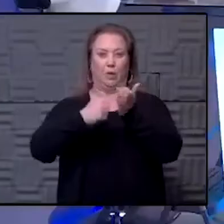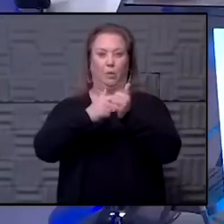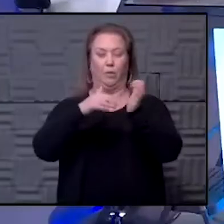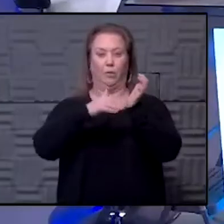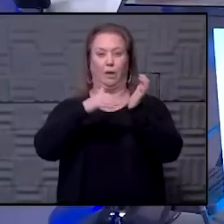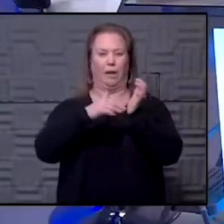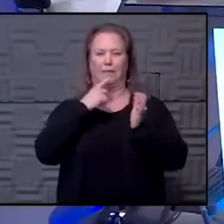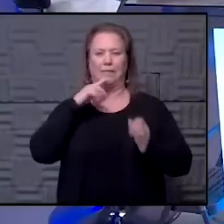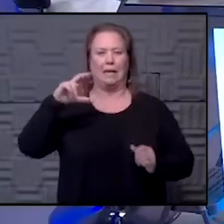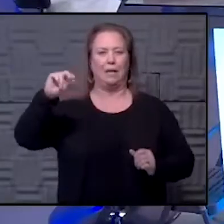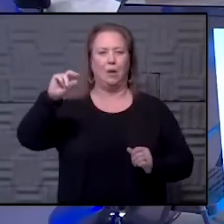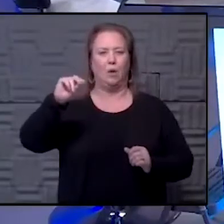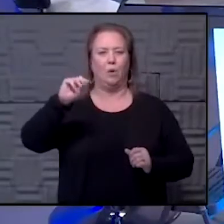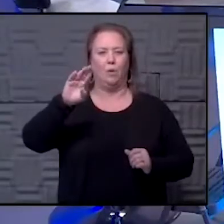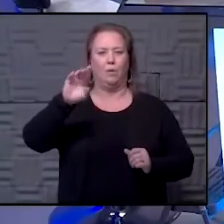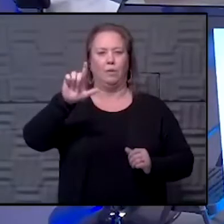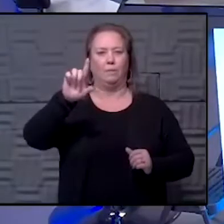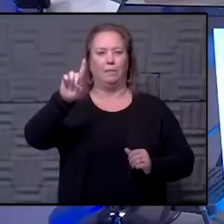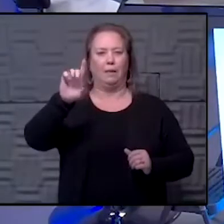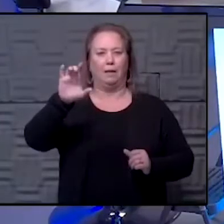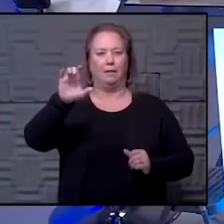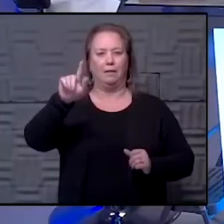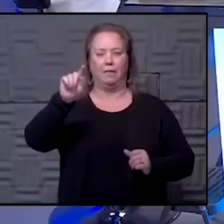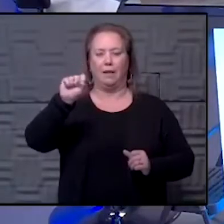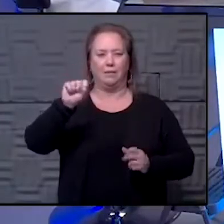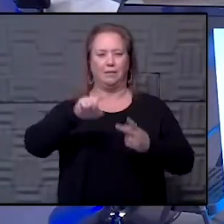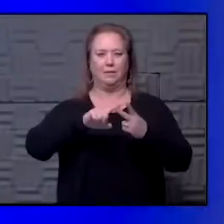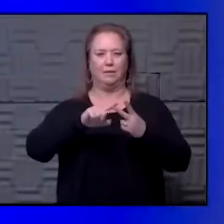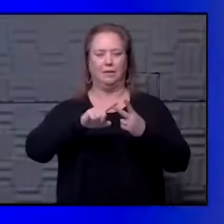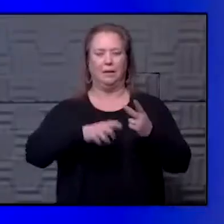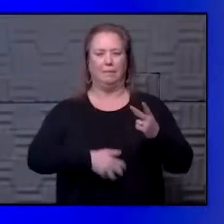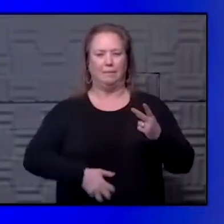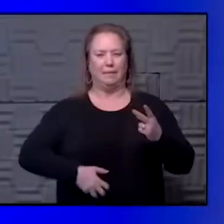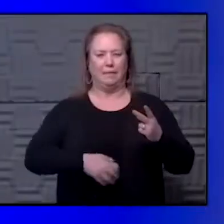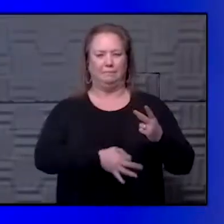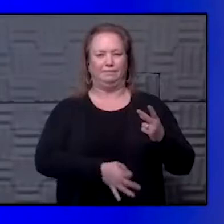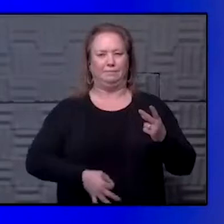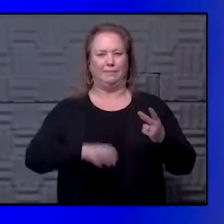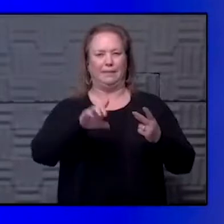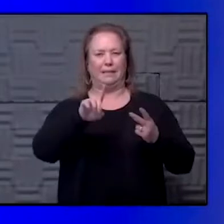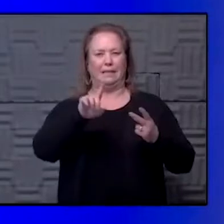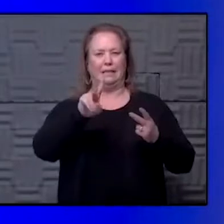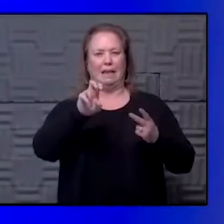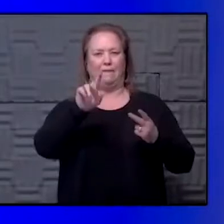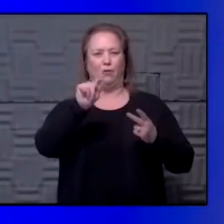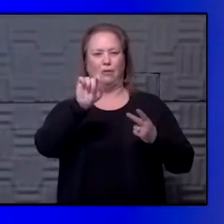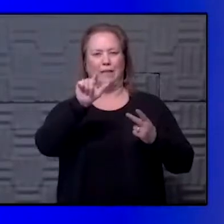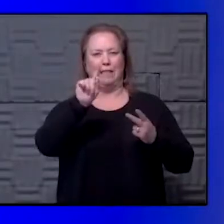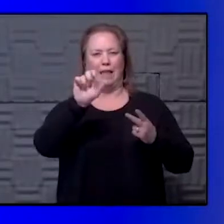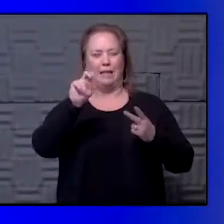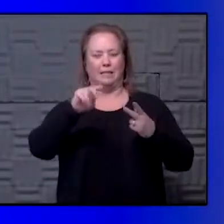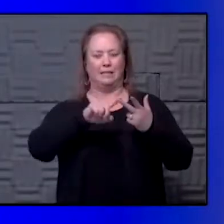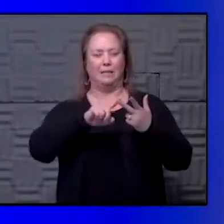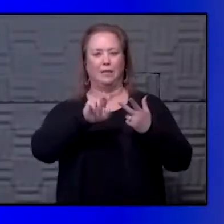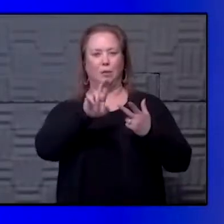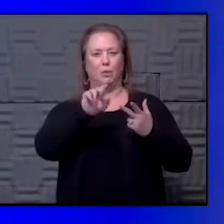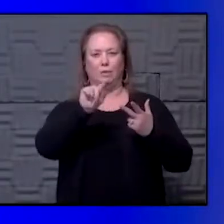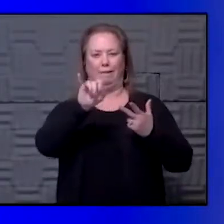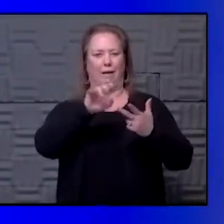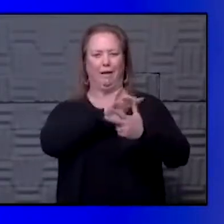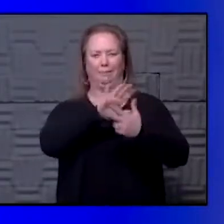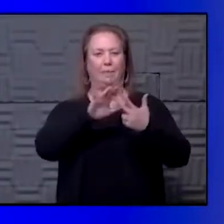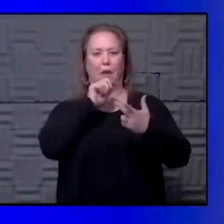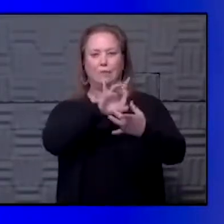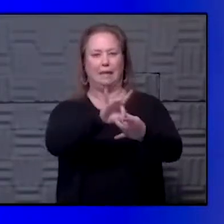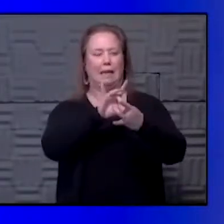going talk to your say doctor. no on the blood clots, probably no on the diverticulitis flare-ups, the urinary tract infection. I don't see a mechanism for that.